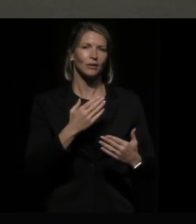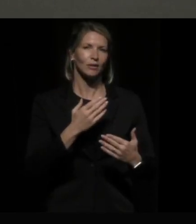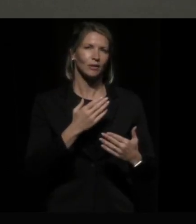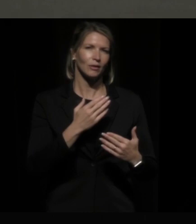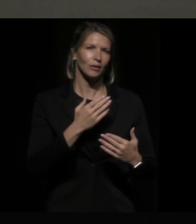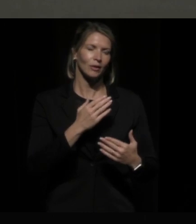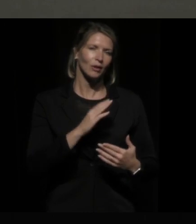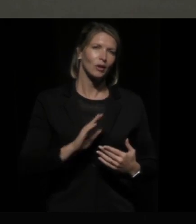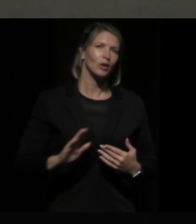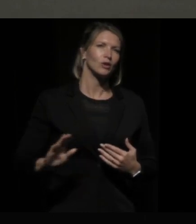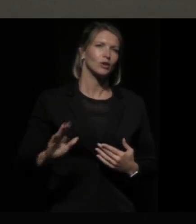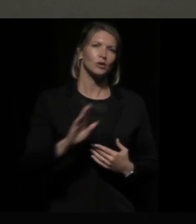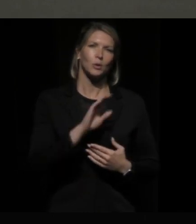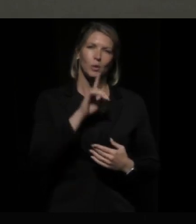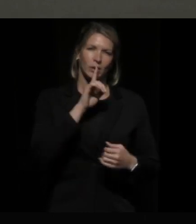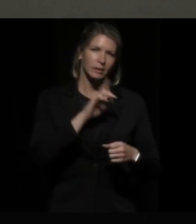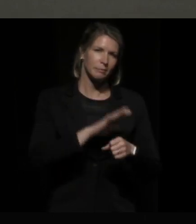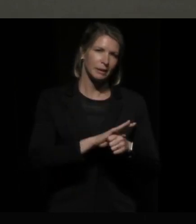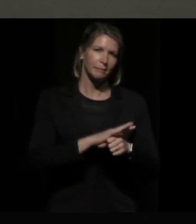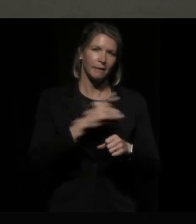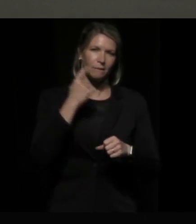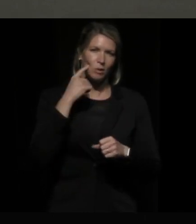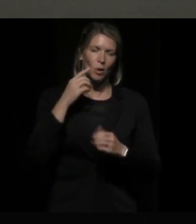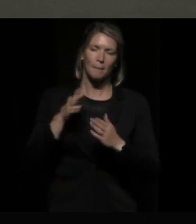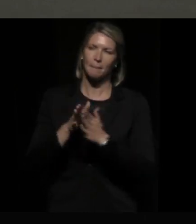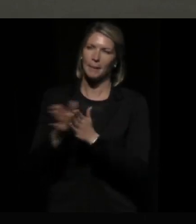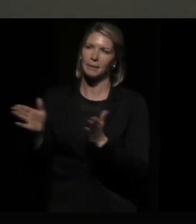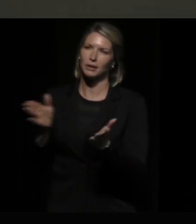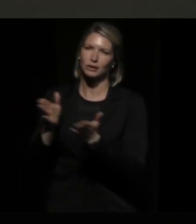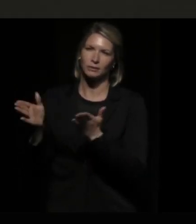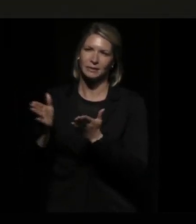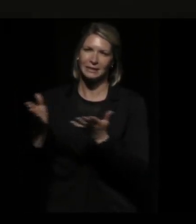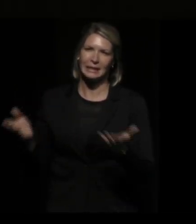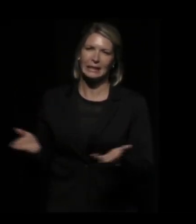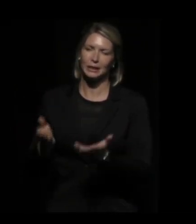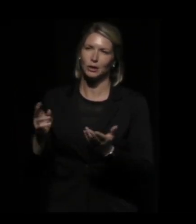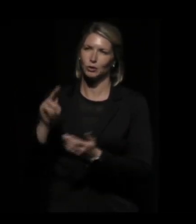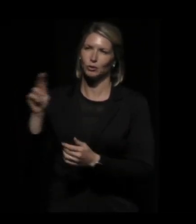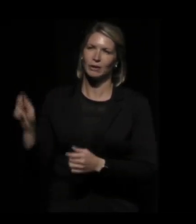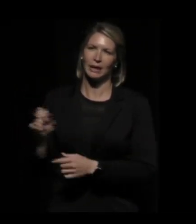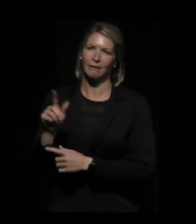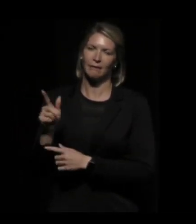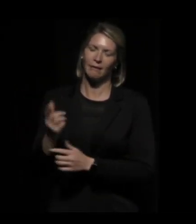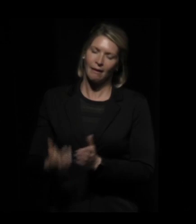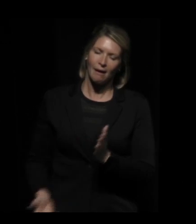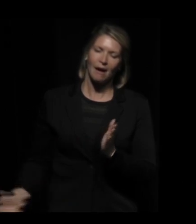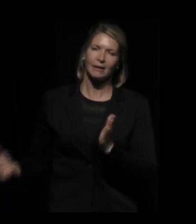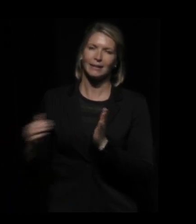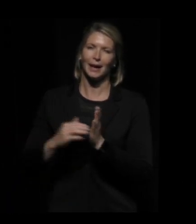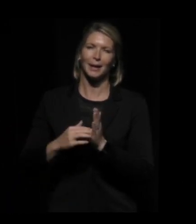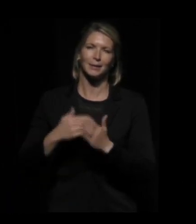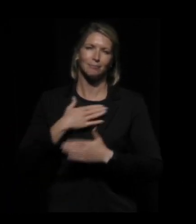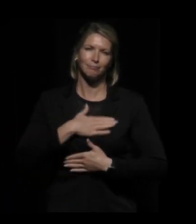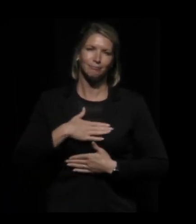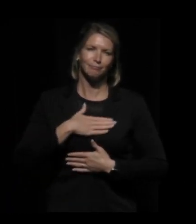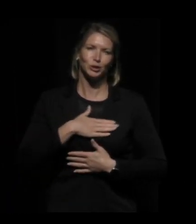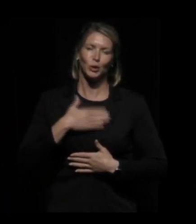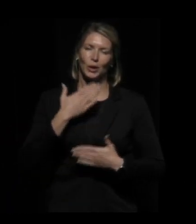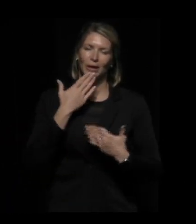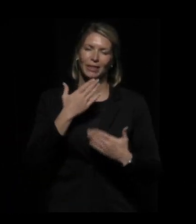your outstanding commitment to the public service of Newfoundland and Labrador. Please give them another round of applause.